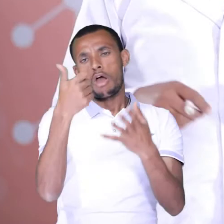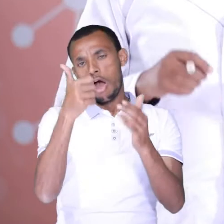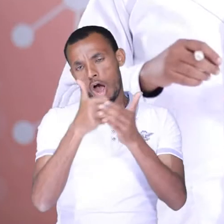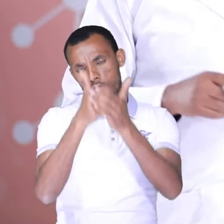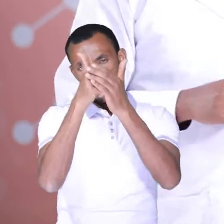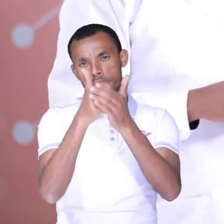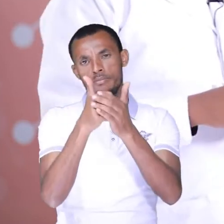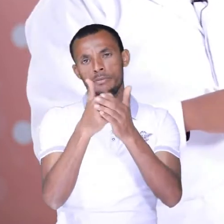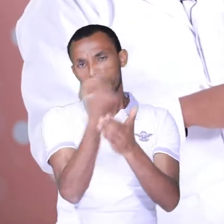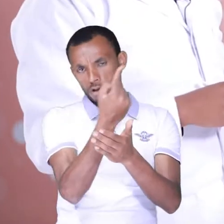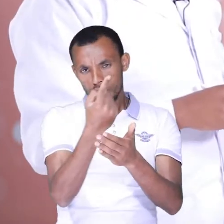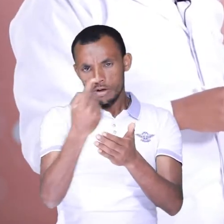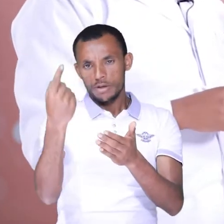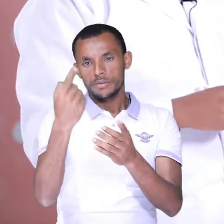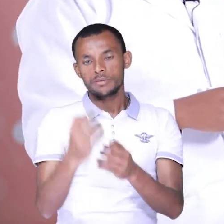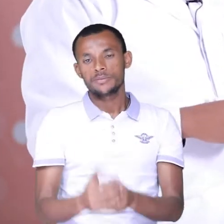are there in each